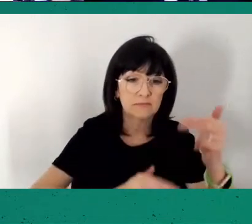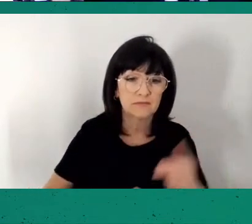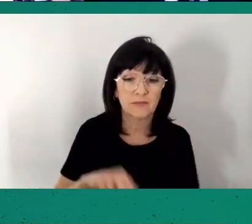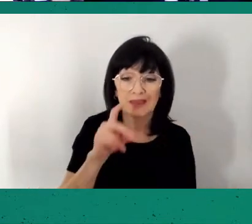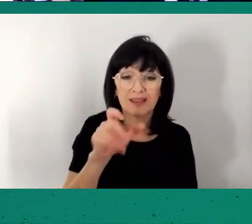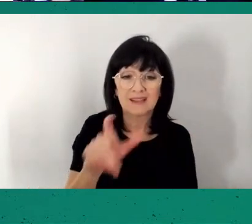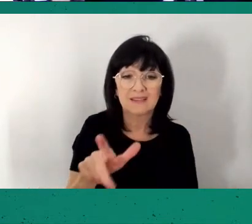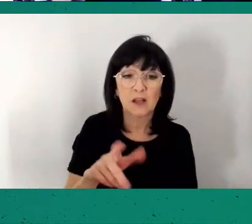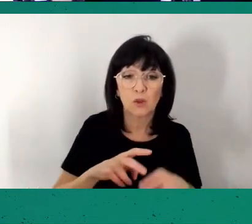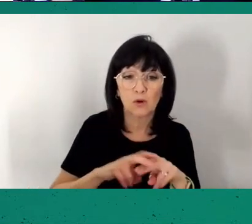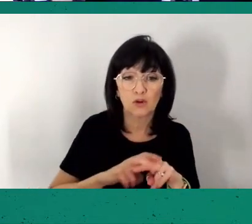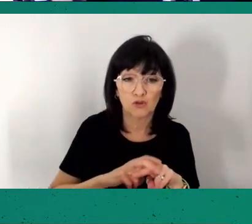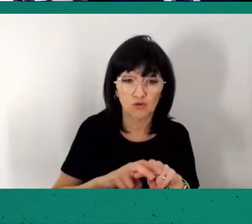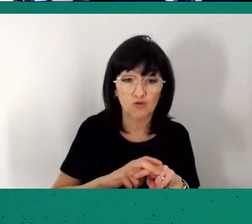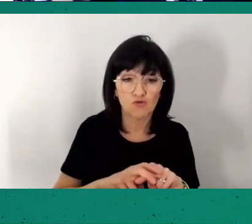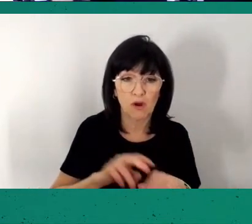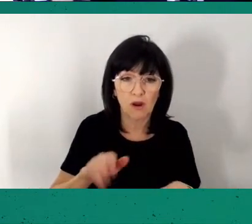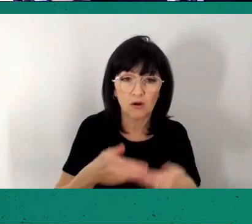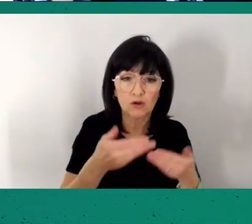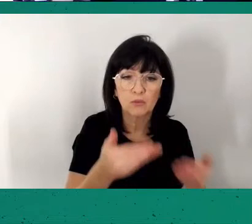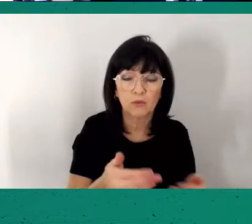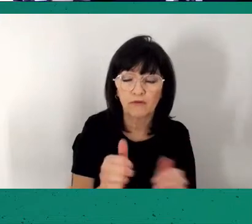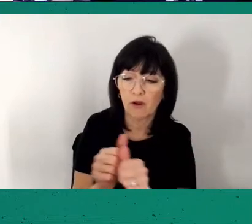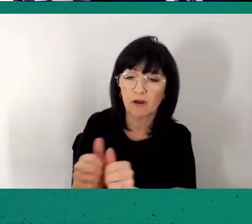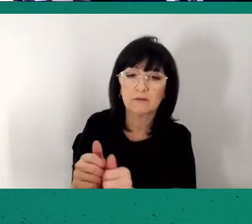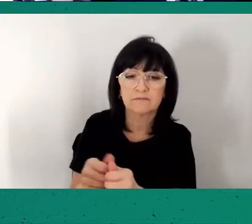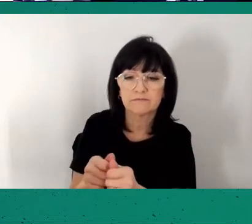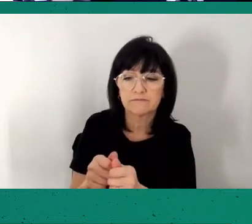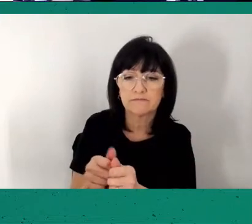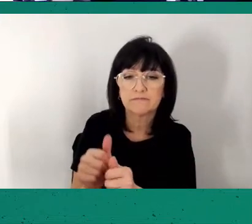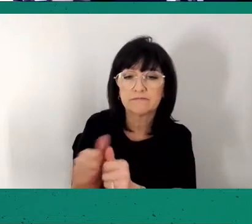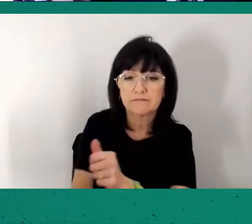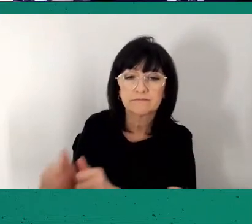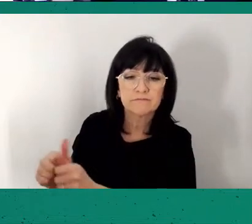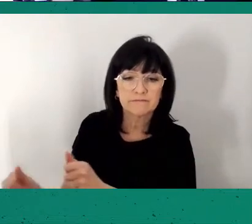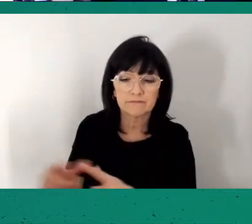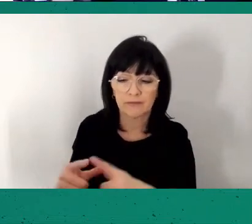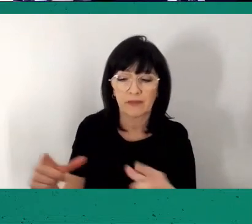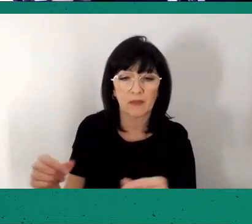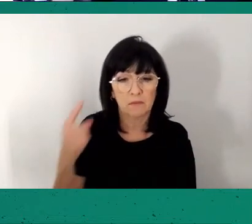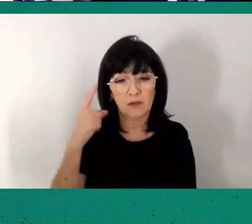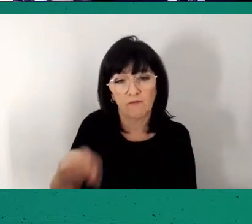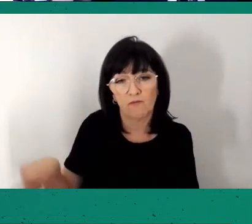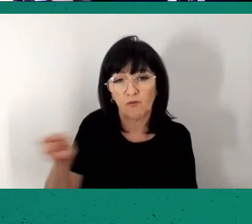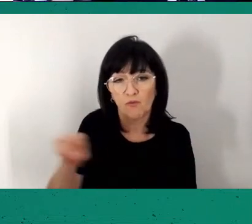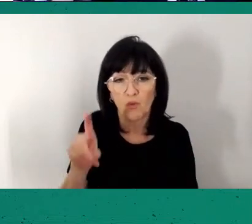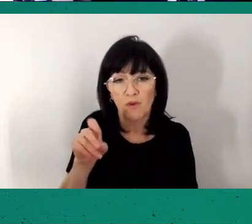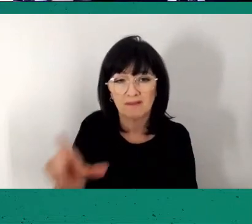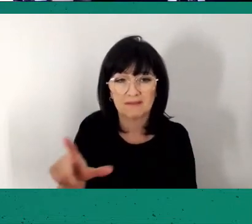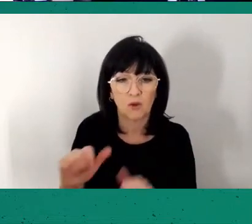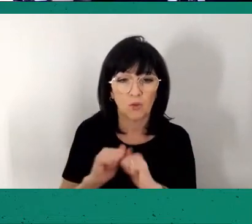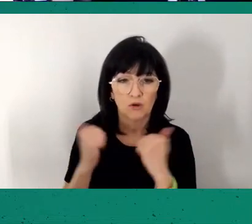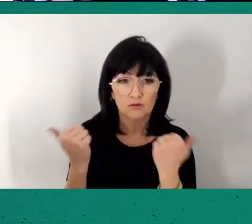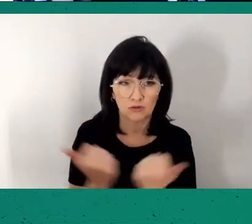Railroad provided passes for the officers of the Delaware Association.